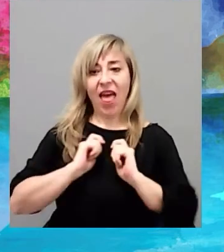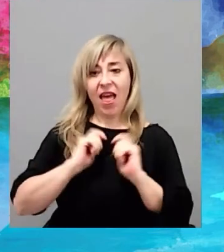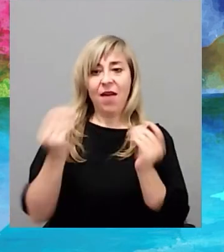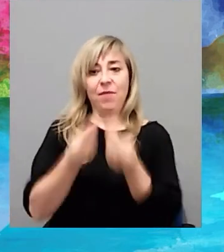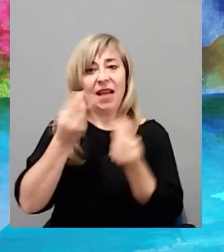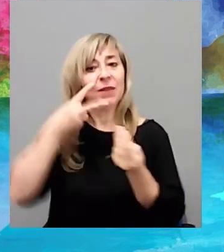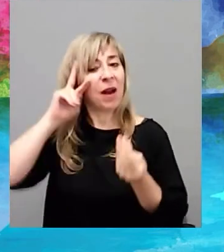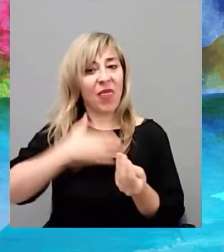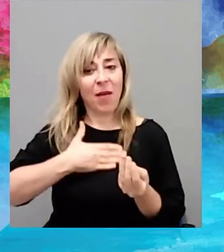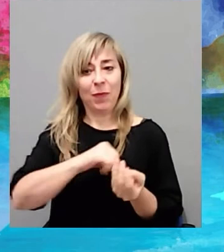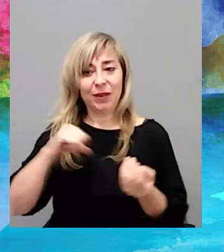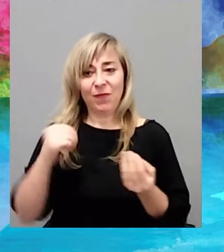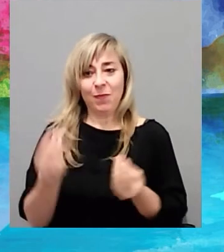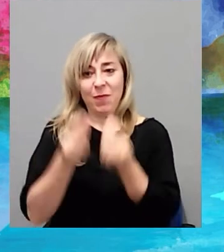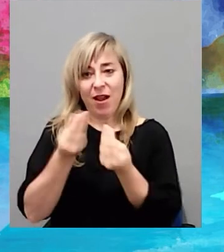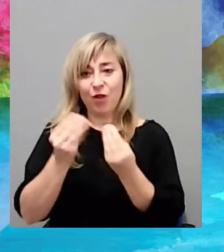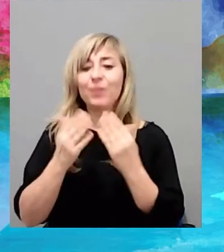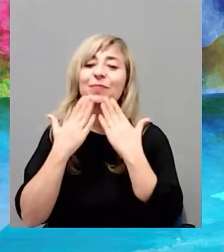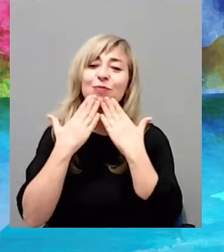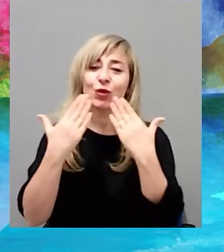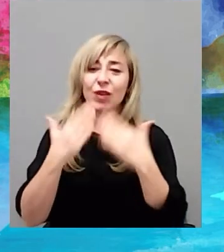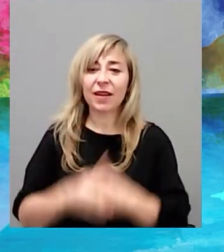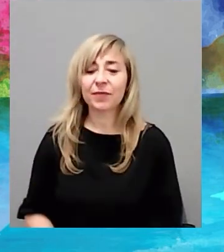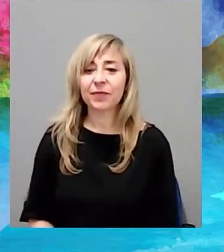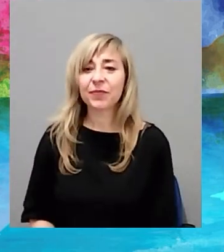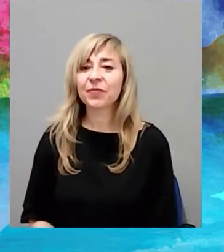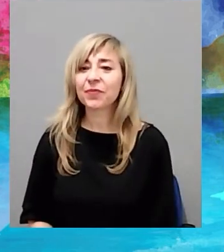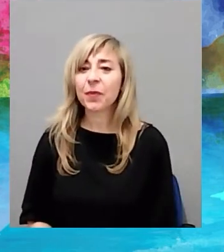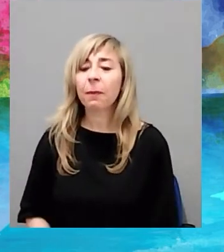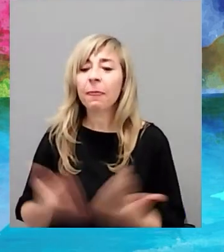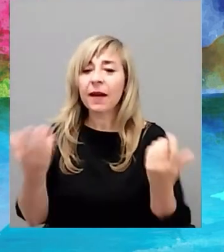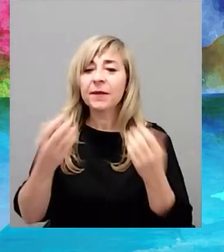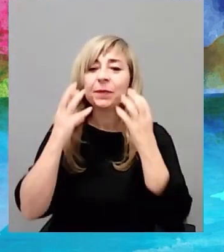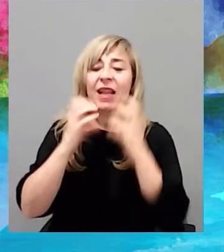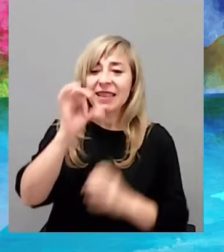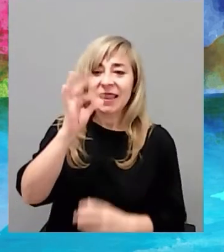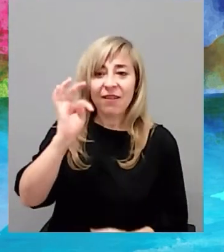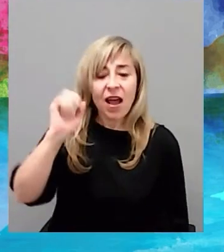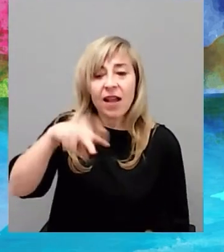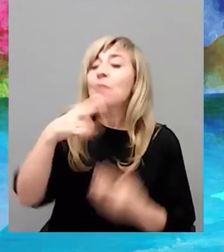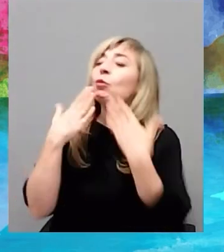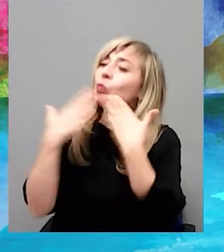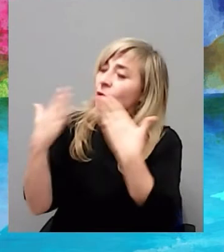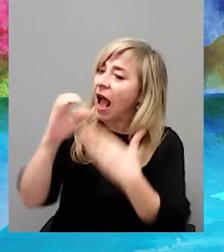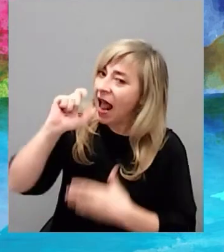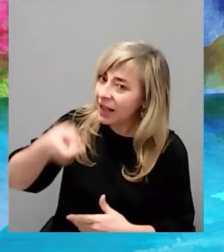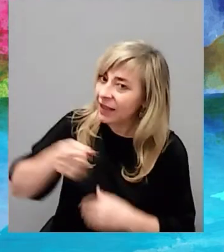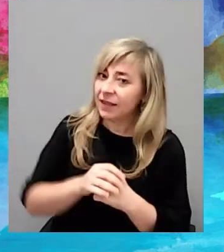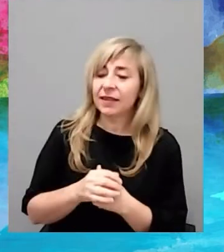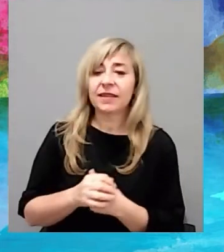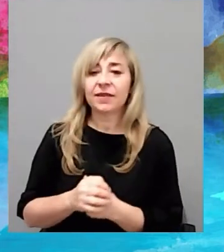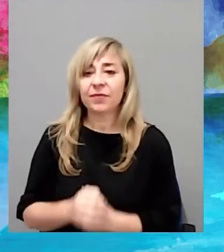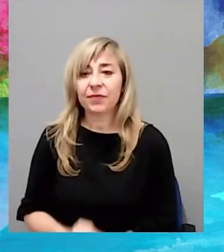in the work that we're doing in cities. Thanks. We just heard 4 very